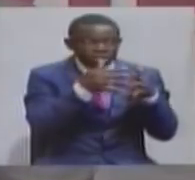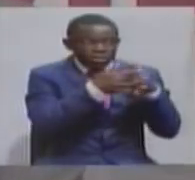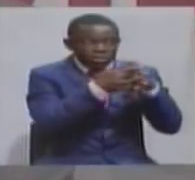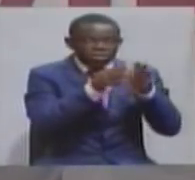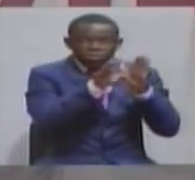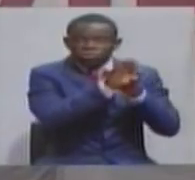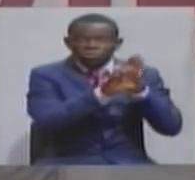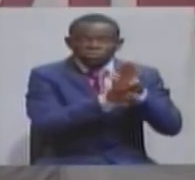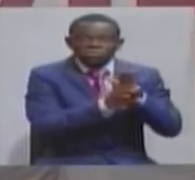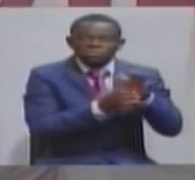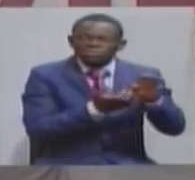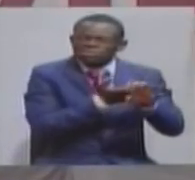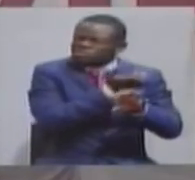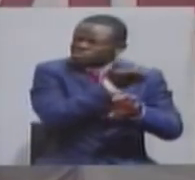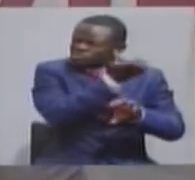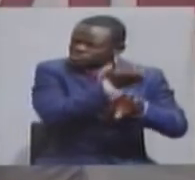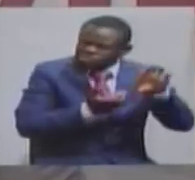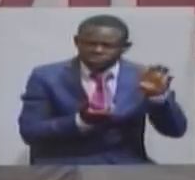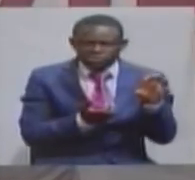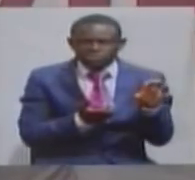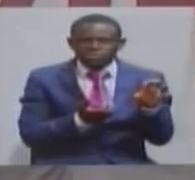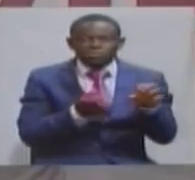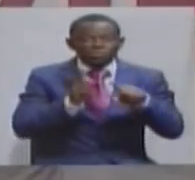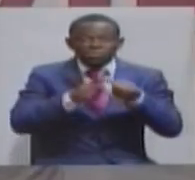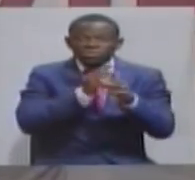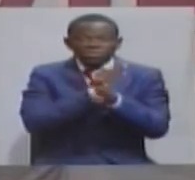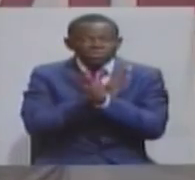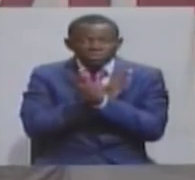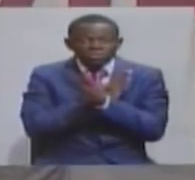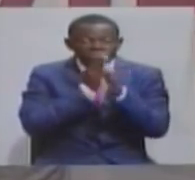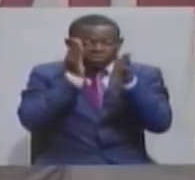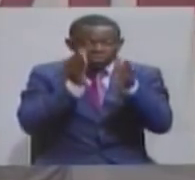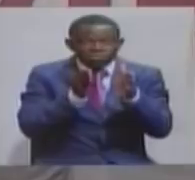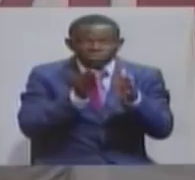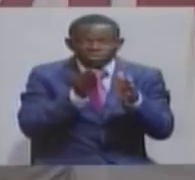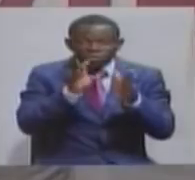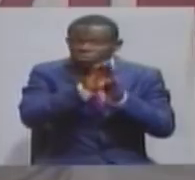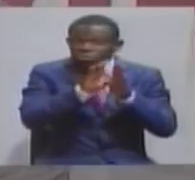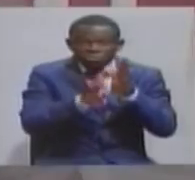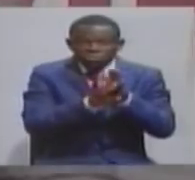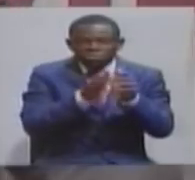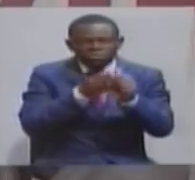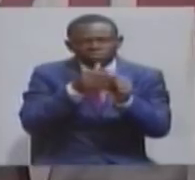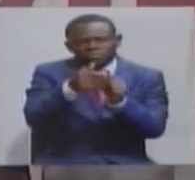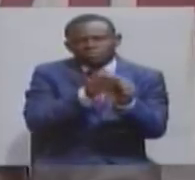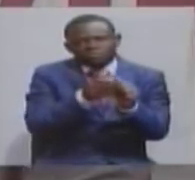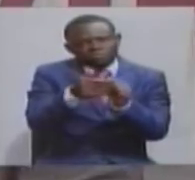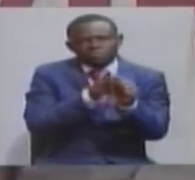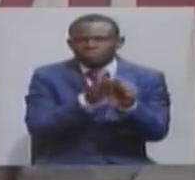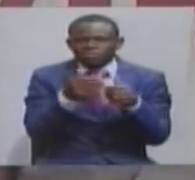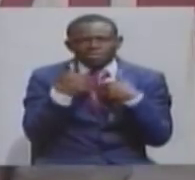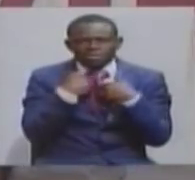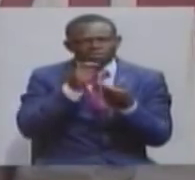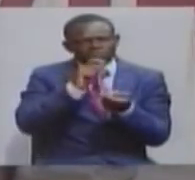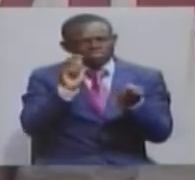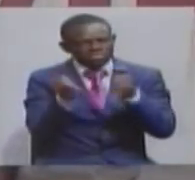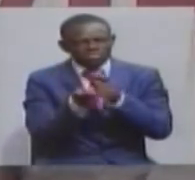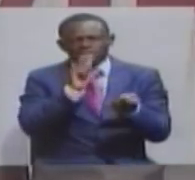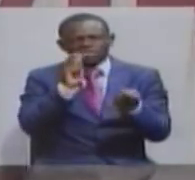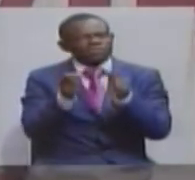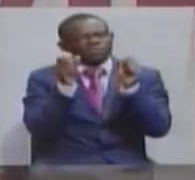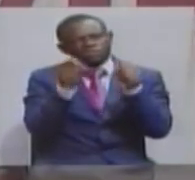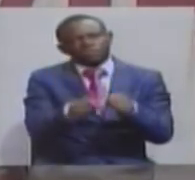this particular matter, what we're doing now is to refine the constitution, because unfortunately, when the constitution bill was